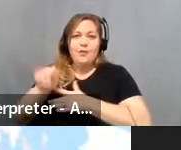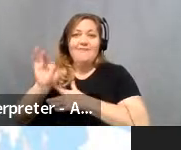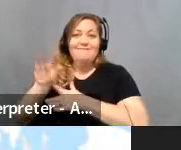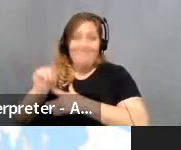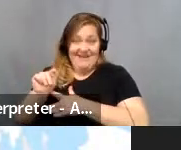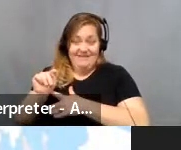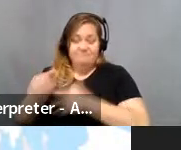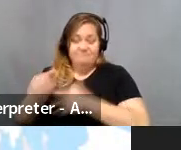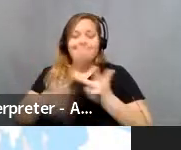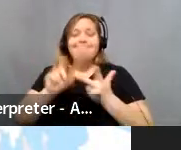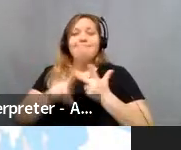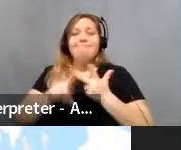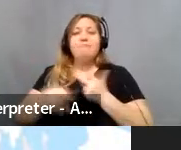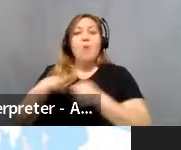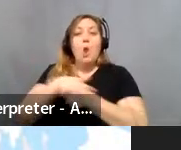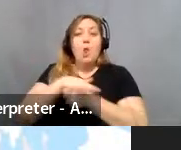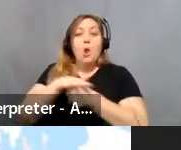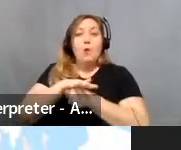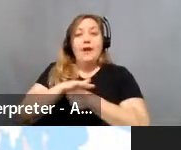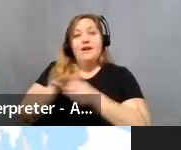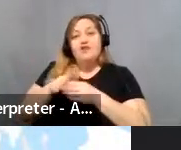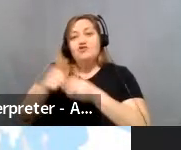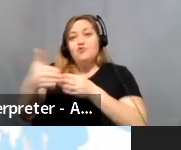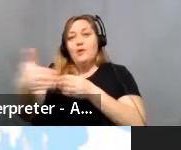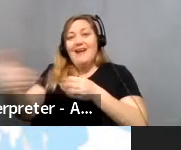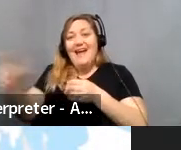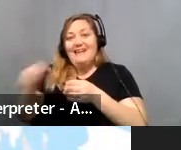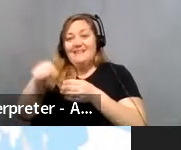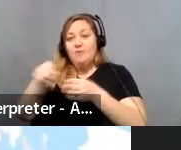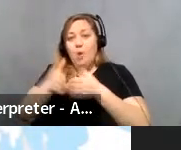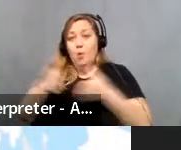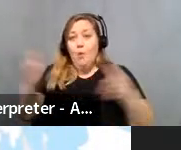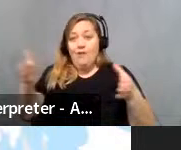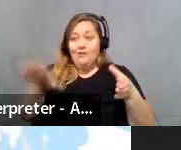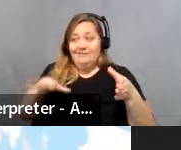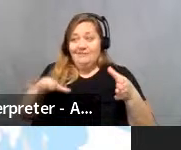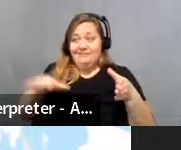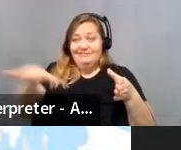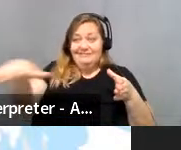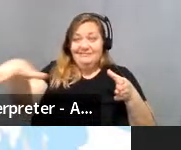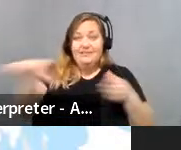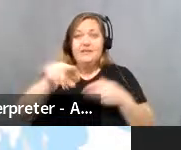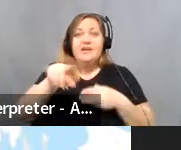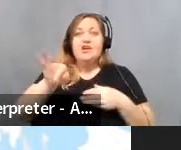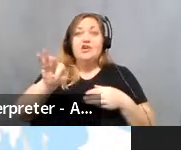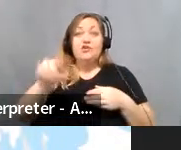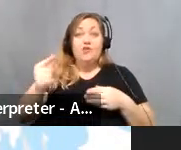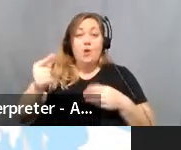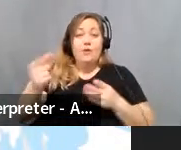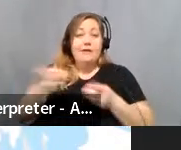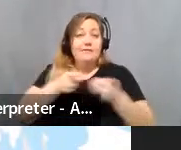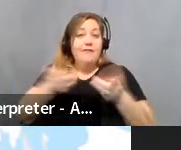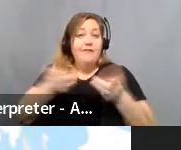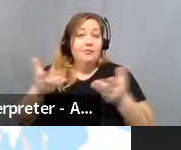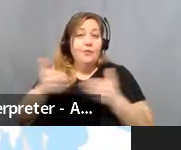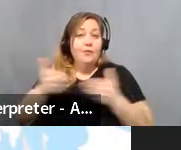the lot must be located on the short end of the block or on a wide street, which zoning defines as being over 75 feet in width.